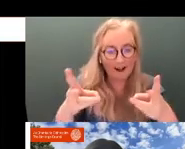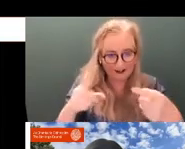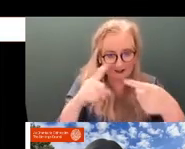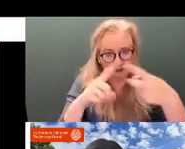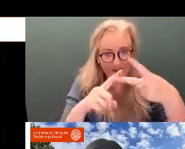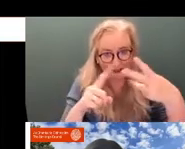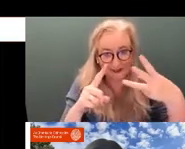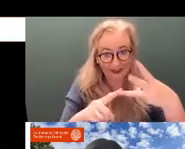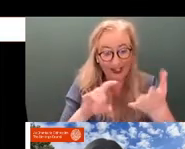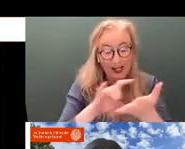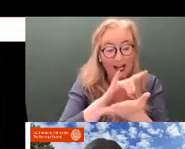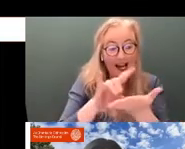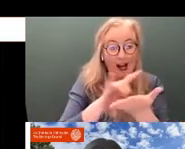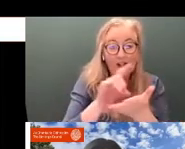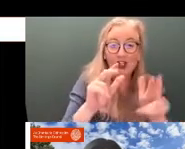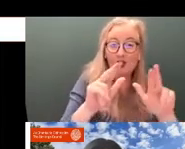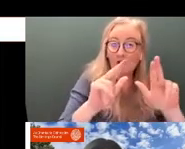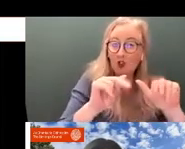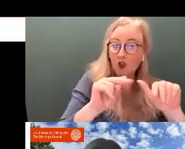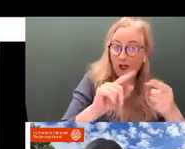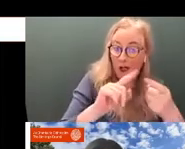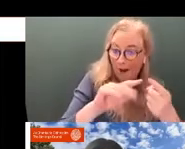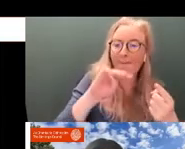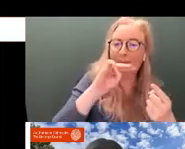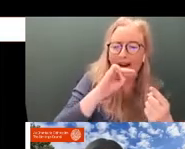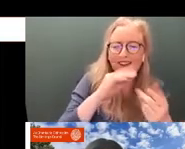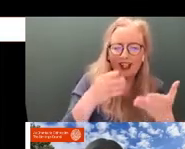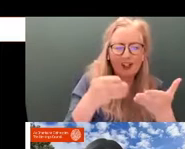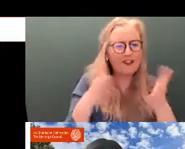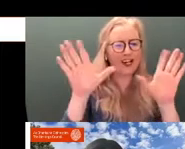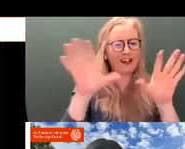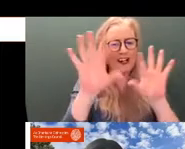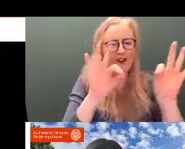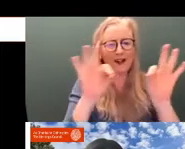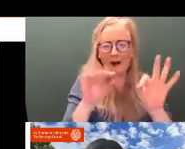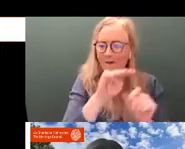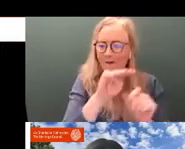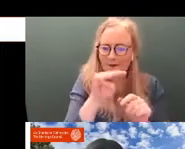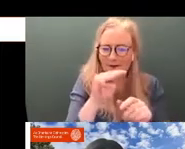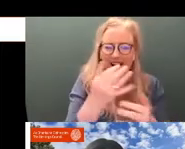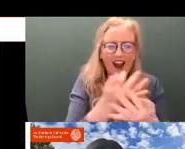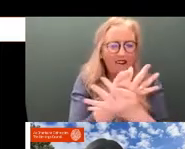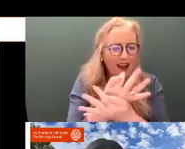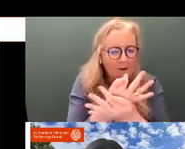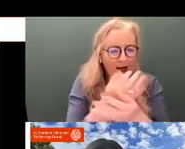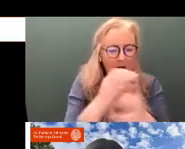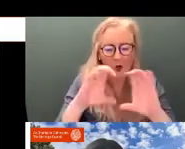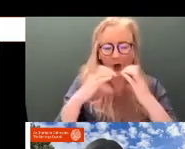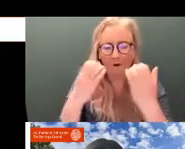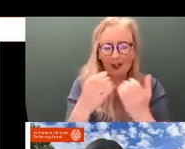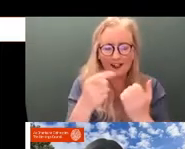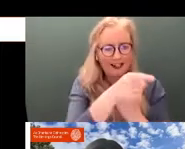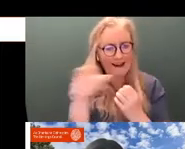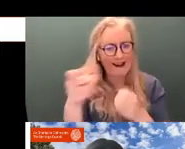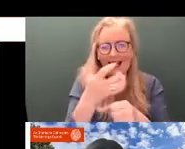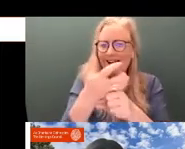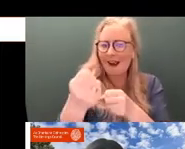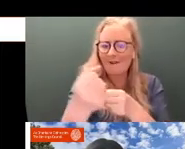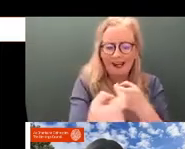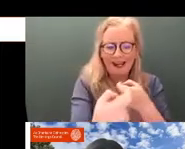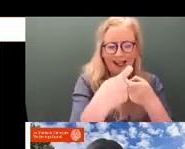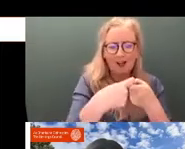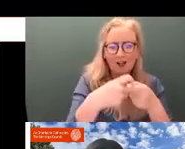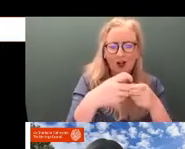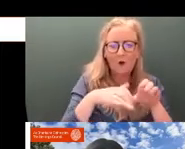Heritage newcomers, a general invitation to individuals, families and communities who have never engaged in